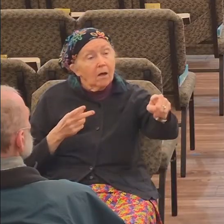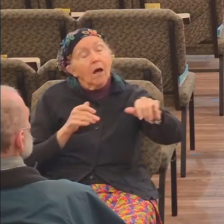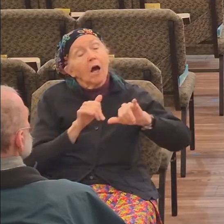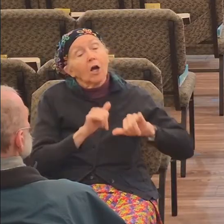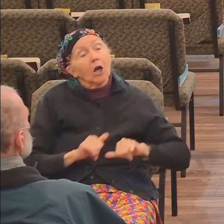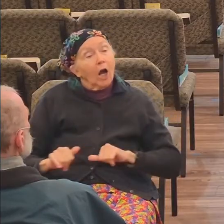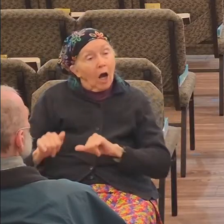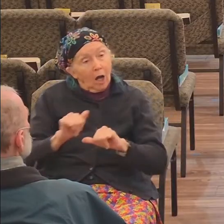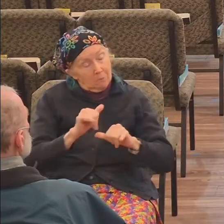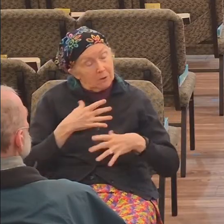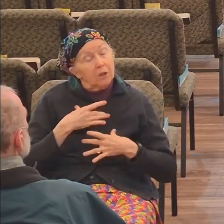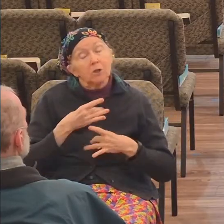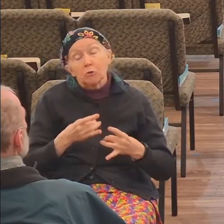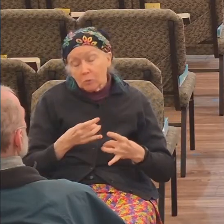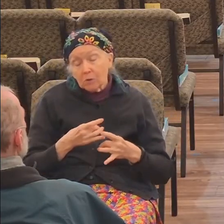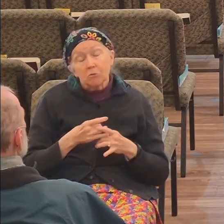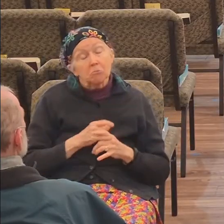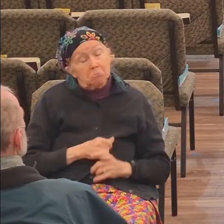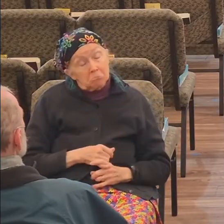Common interest, okay?